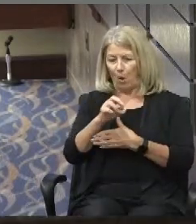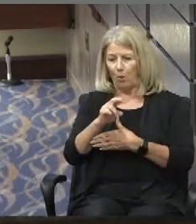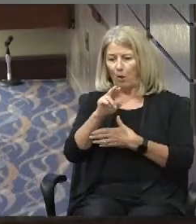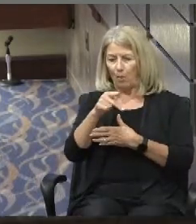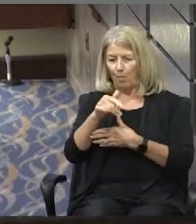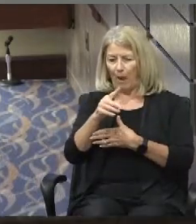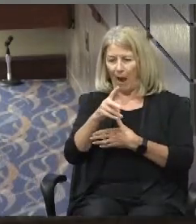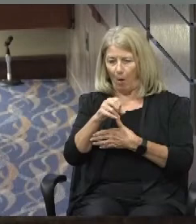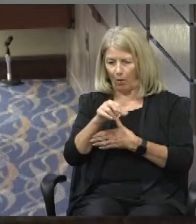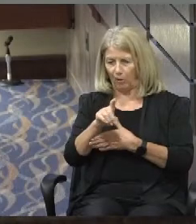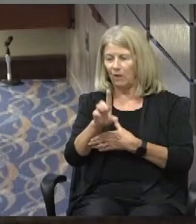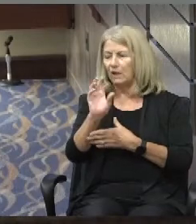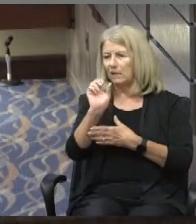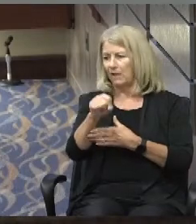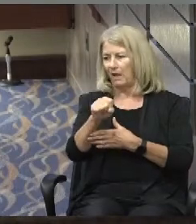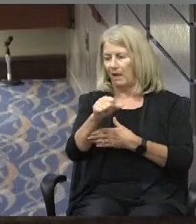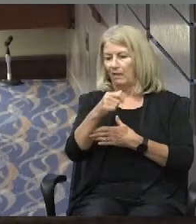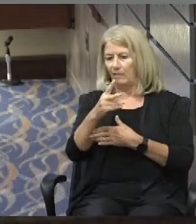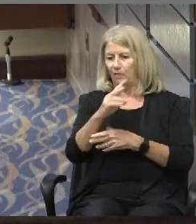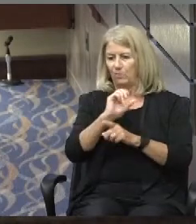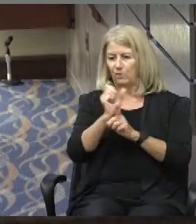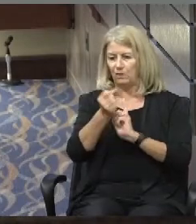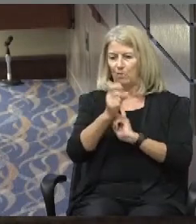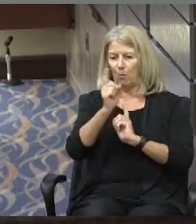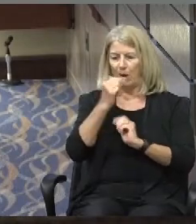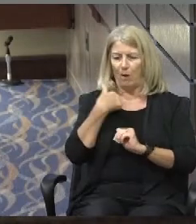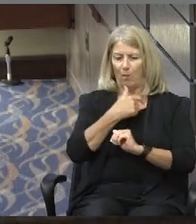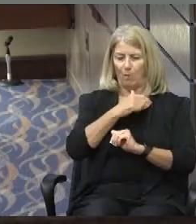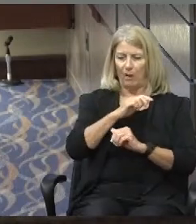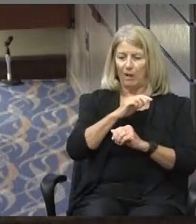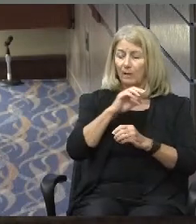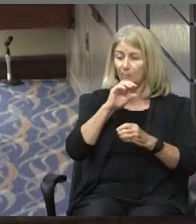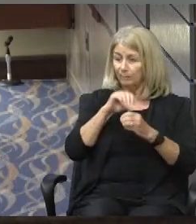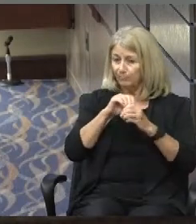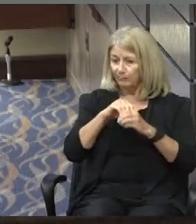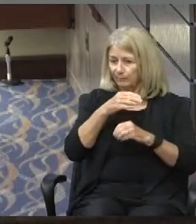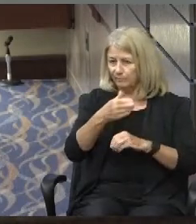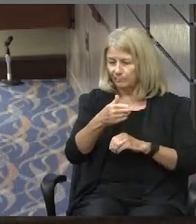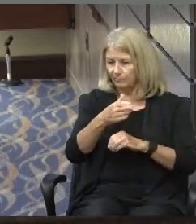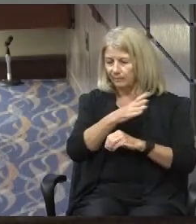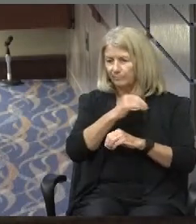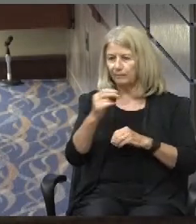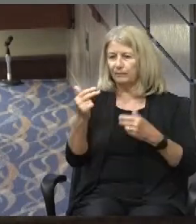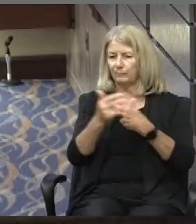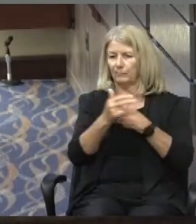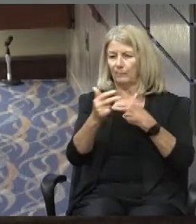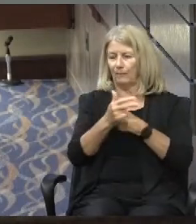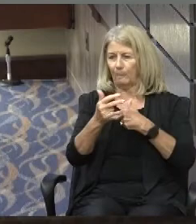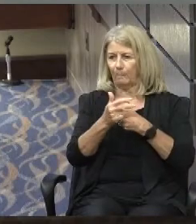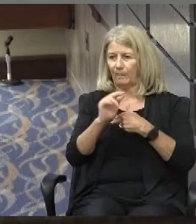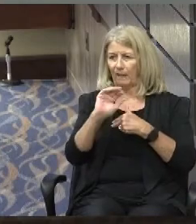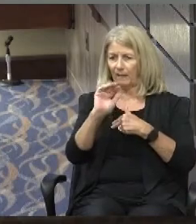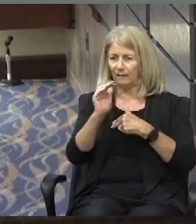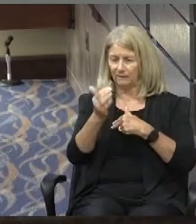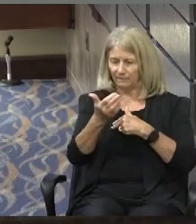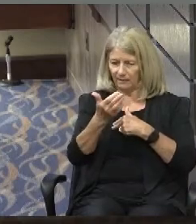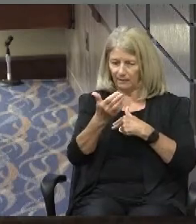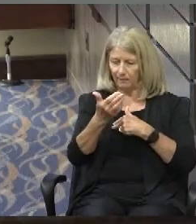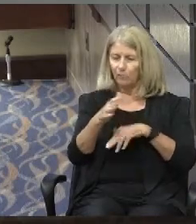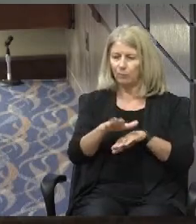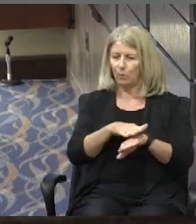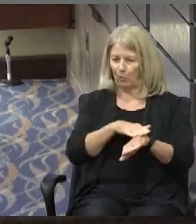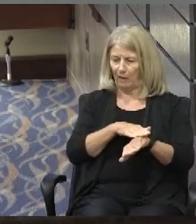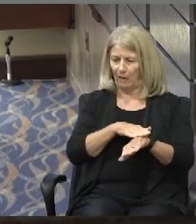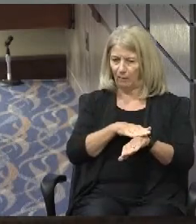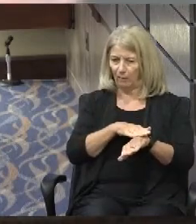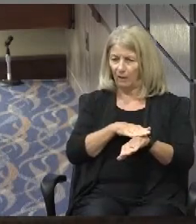I mean, other than the couple cases where we did put those in as traffic calming, it seems like they had an effect. I know on Lakeshore Drive, as